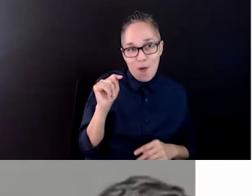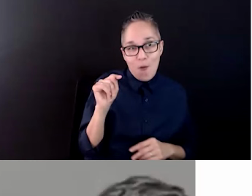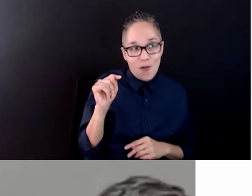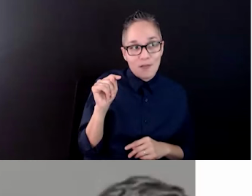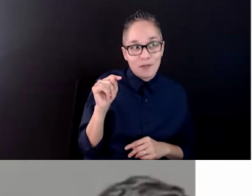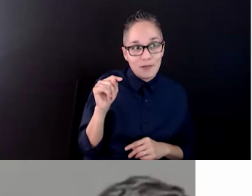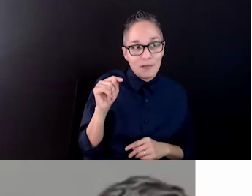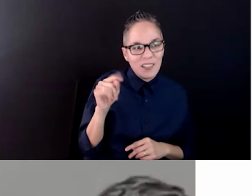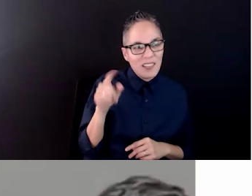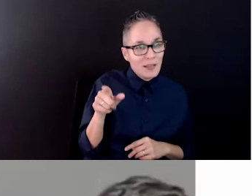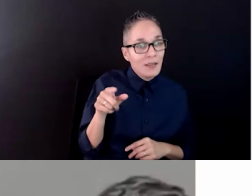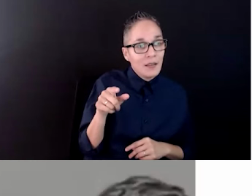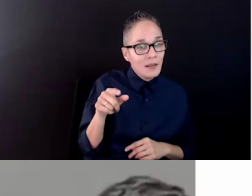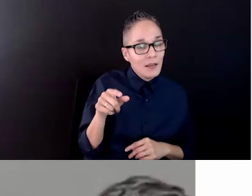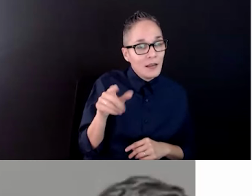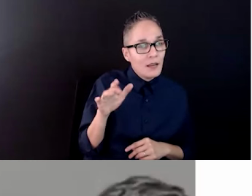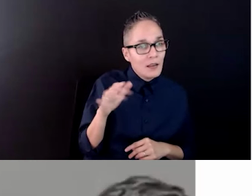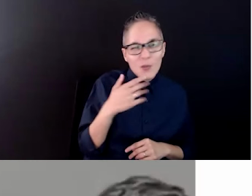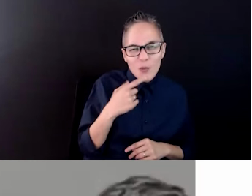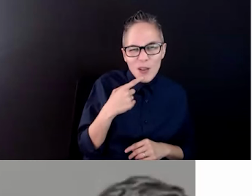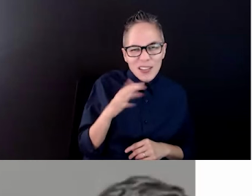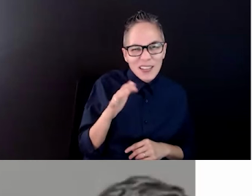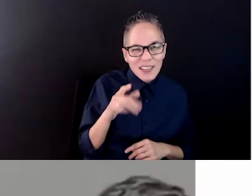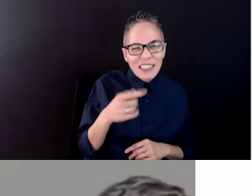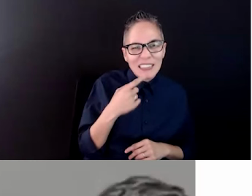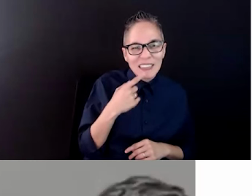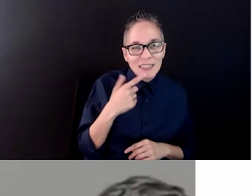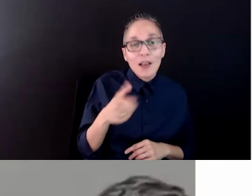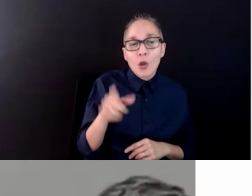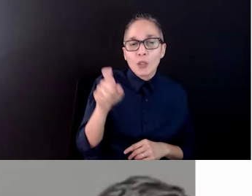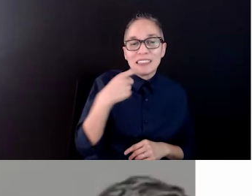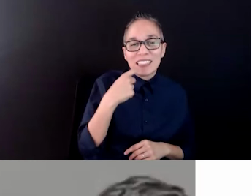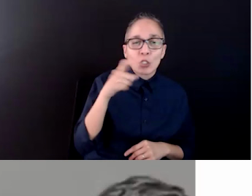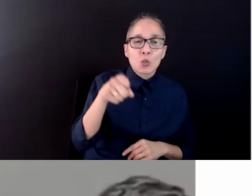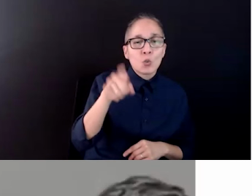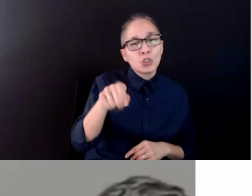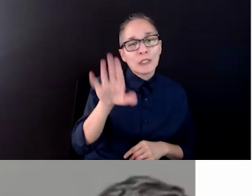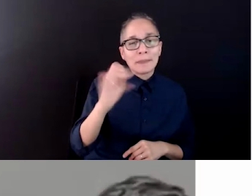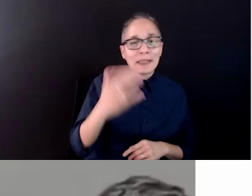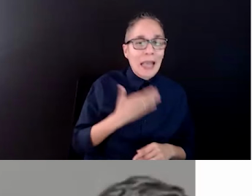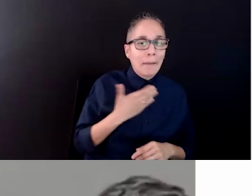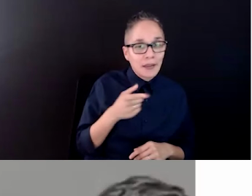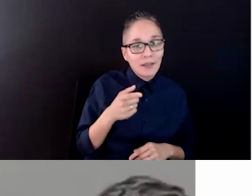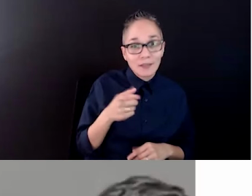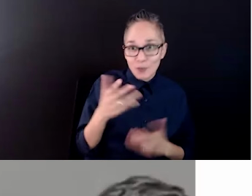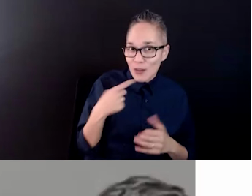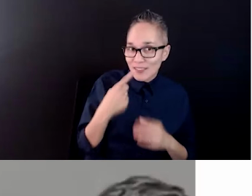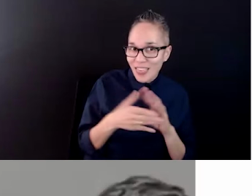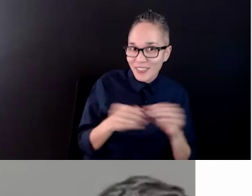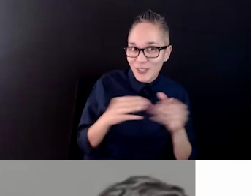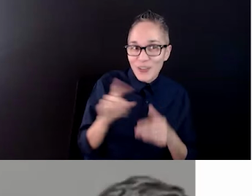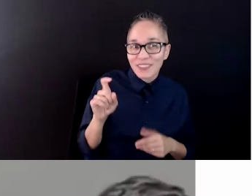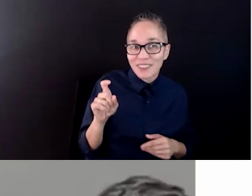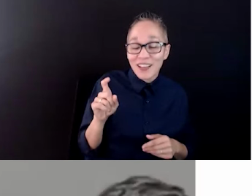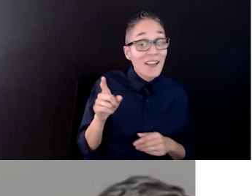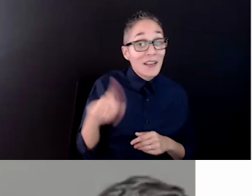Here's your $15 and you'll like it button. You should be happy. Oh, you should be happy. Yeah. Oh. You want to tell that story? So